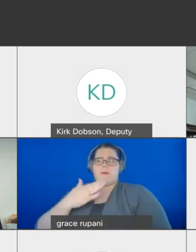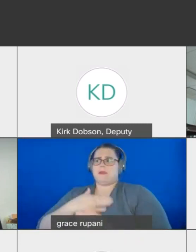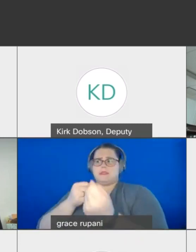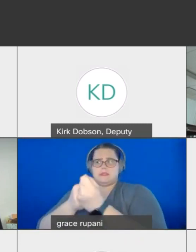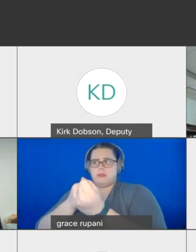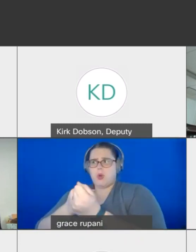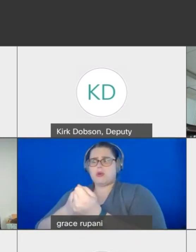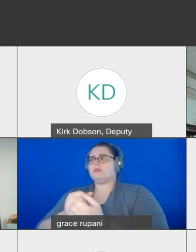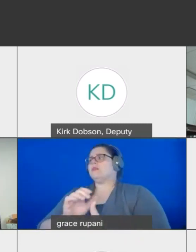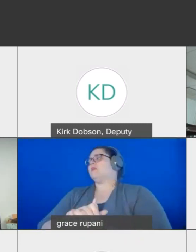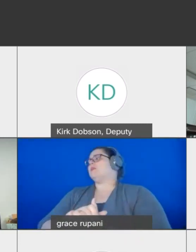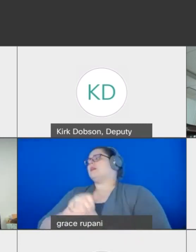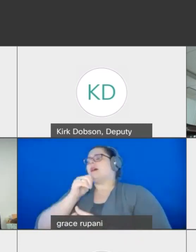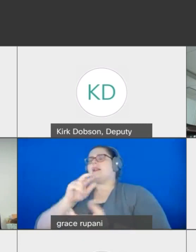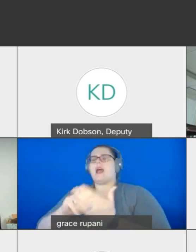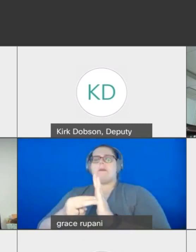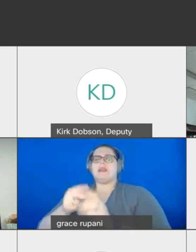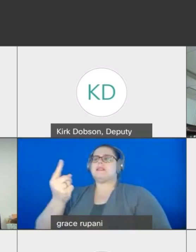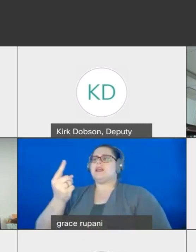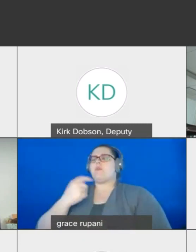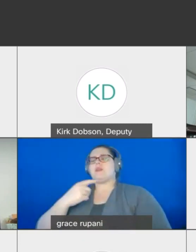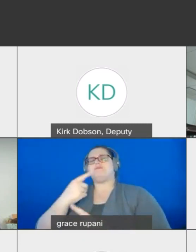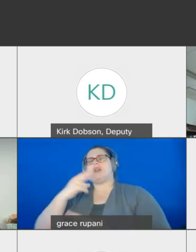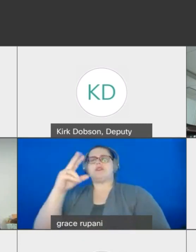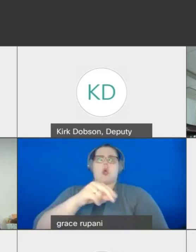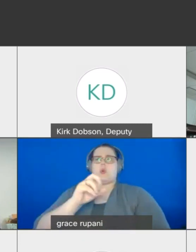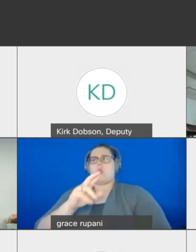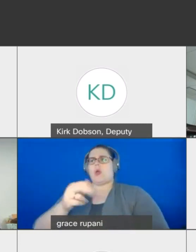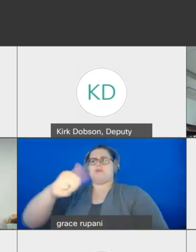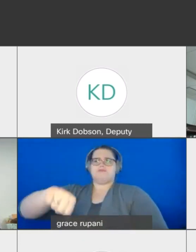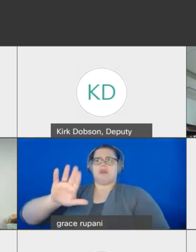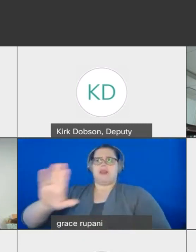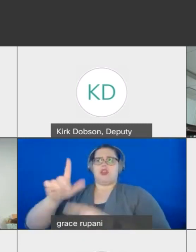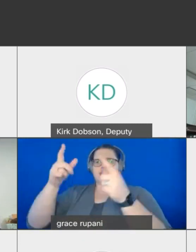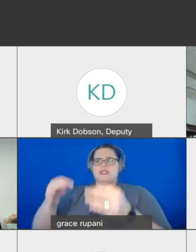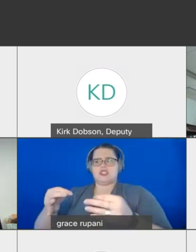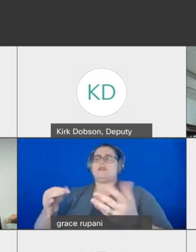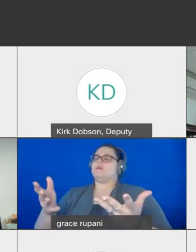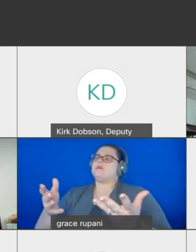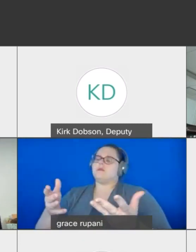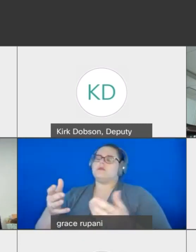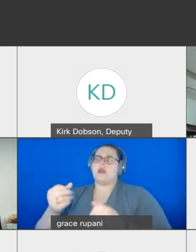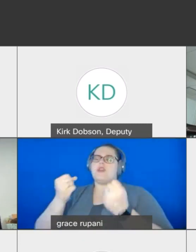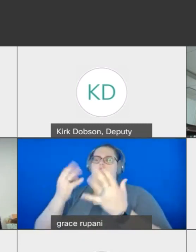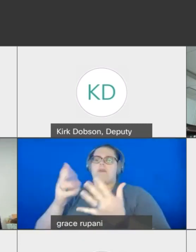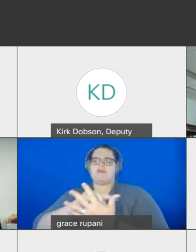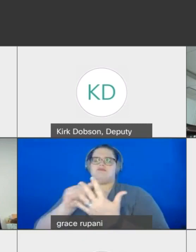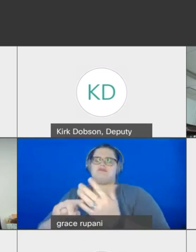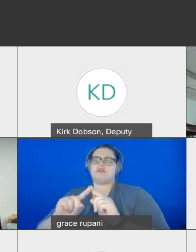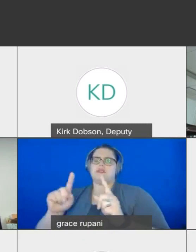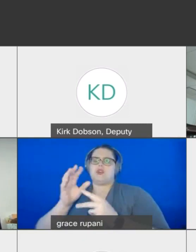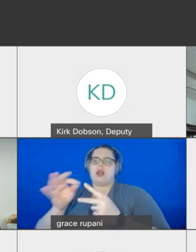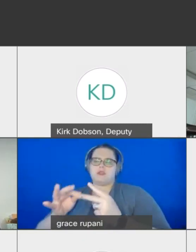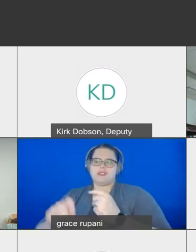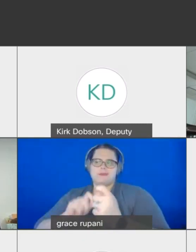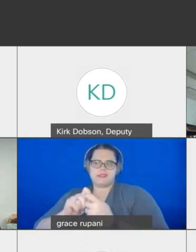say no or veto somebody's decision. So there are a lot of things that we would look at specifically, going back to what Winslow